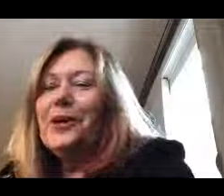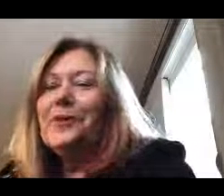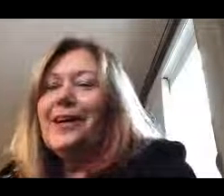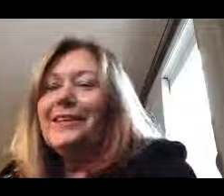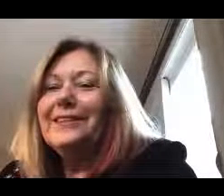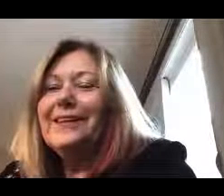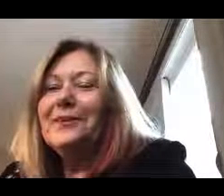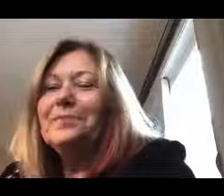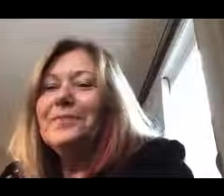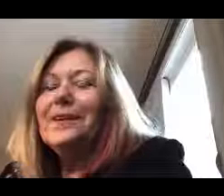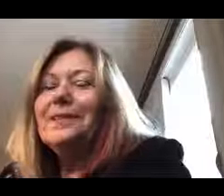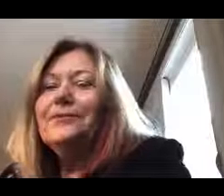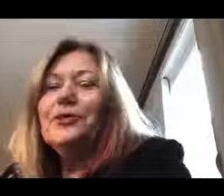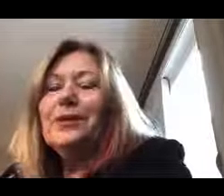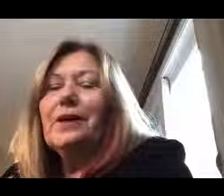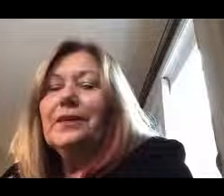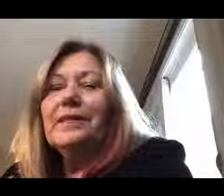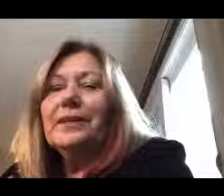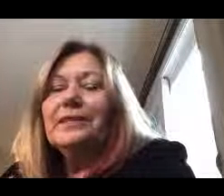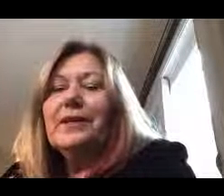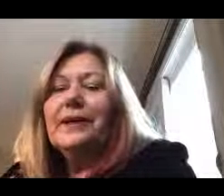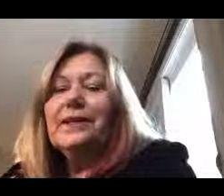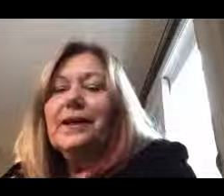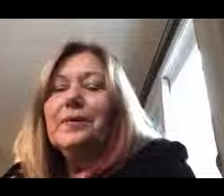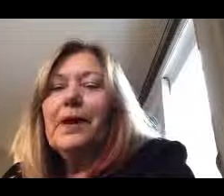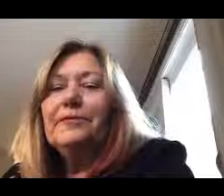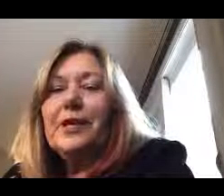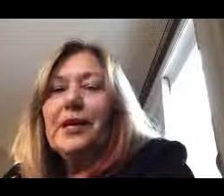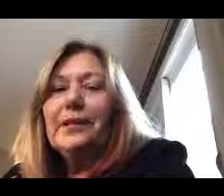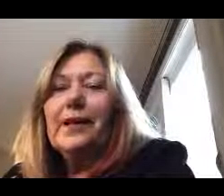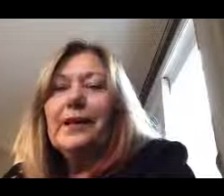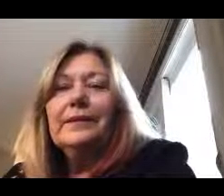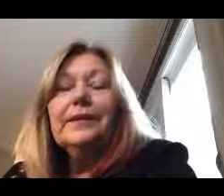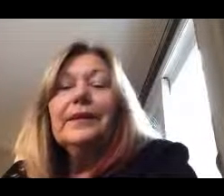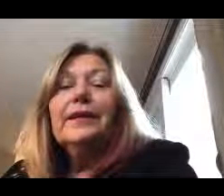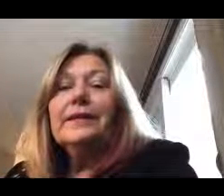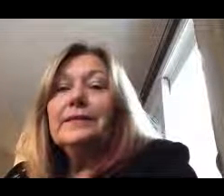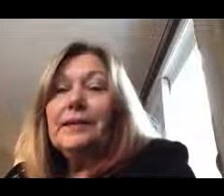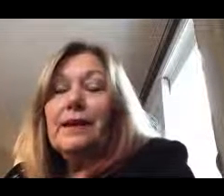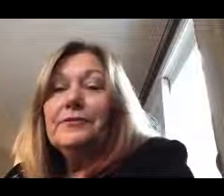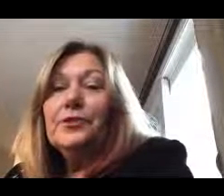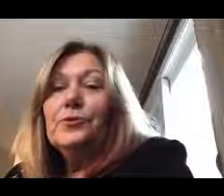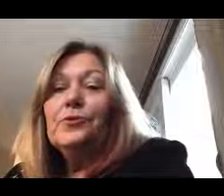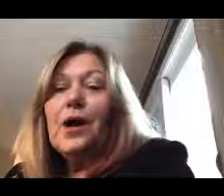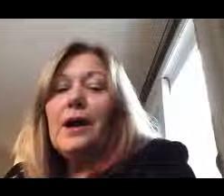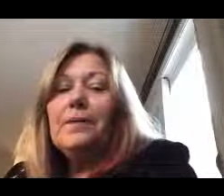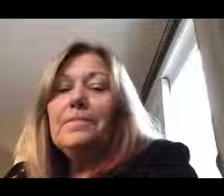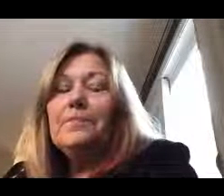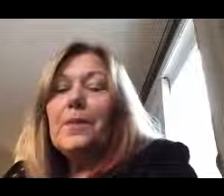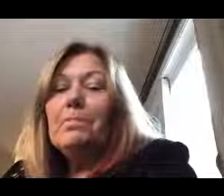been a great ride. Love doing a lot of the things that I've done. I can't say enough